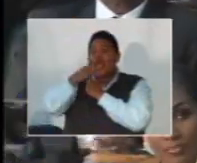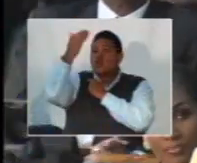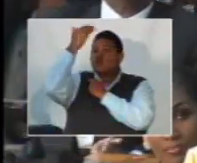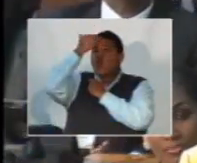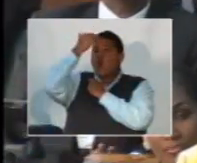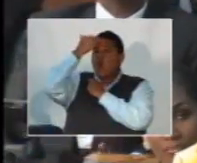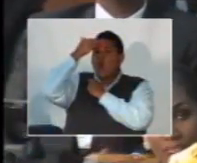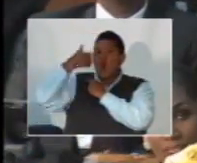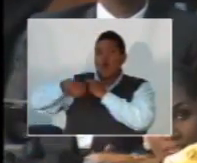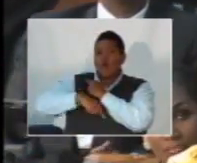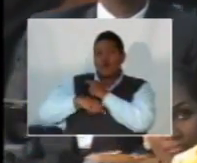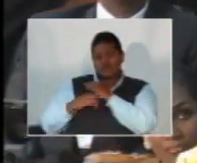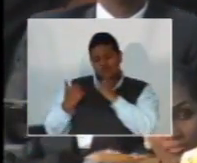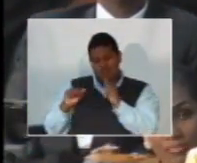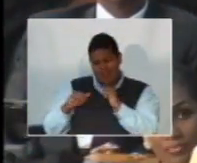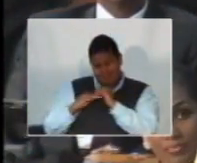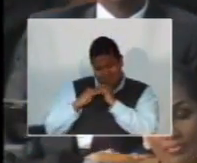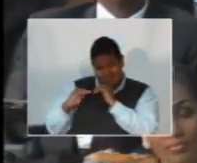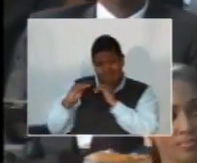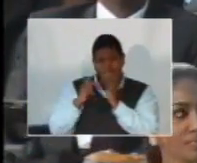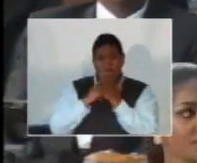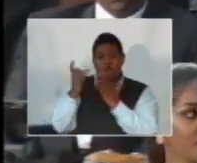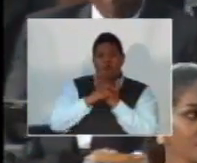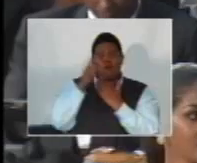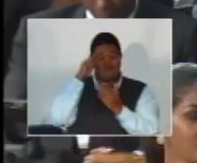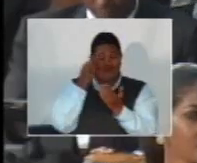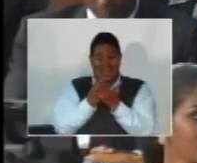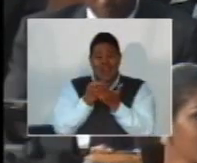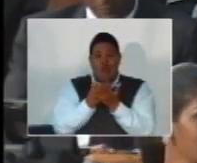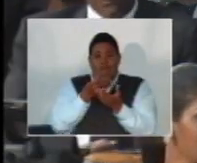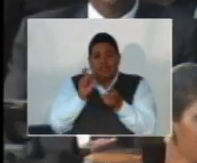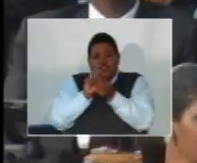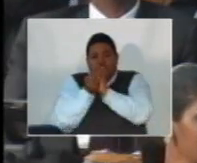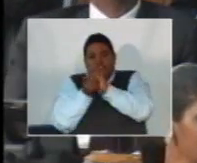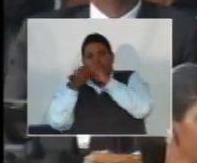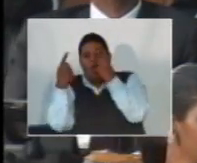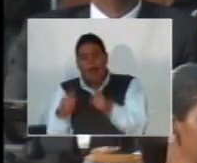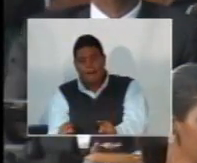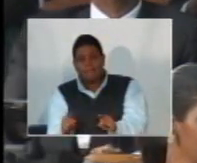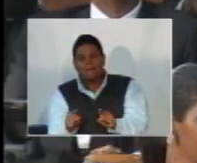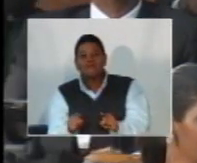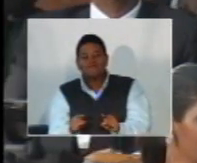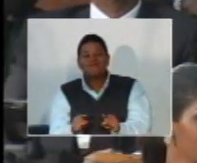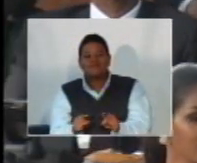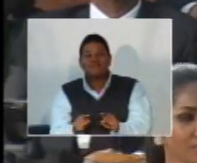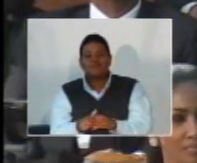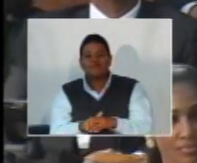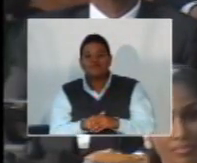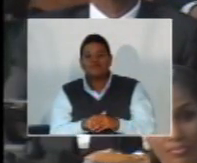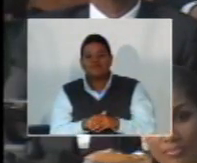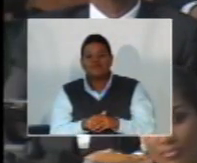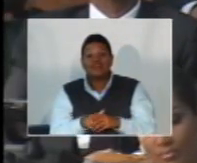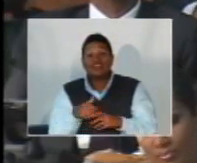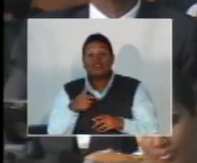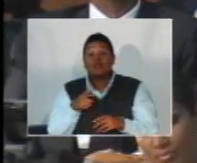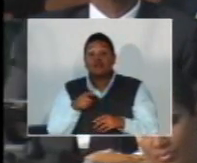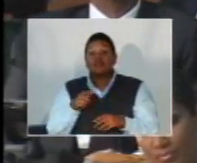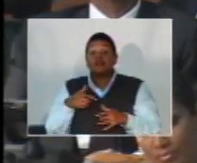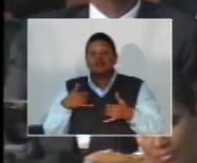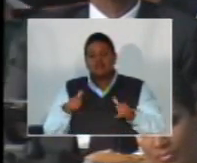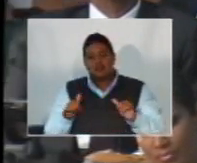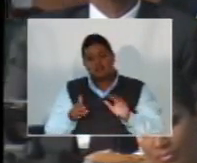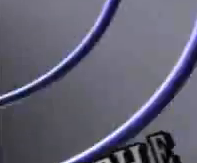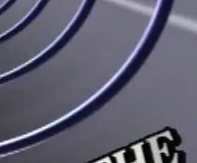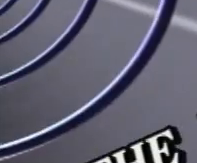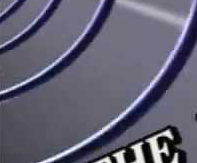We are staying with the program of macroeconomic transformation. Let there be no doubt